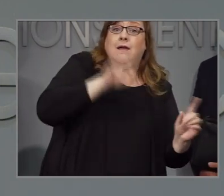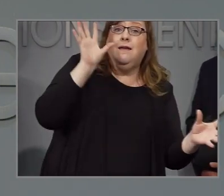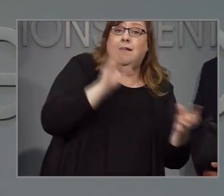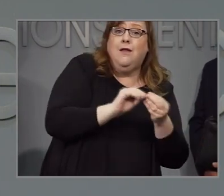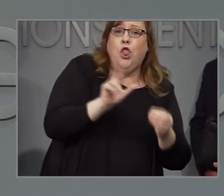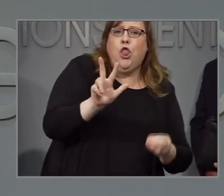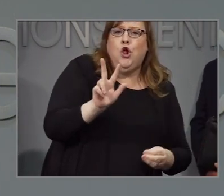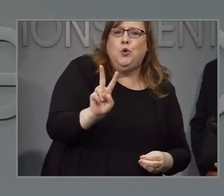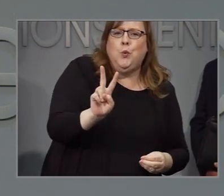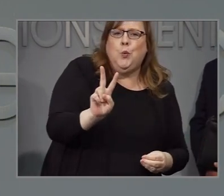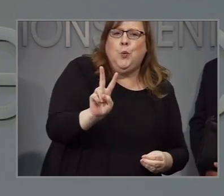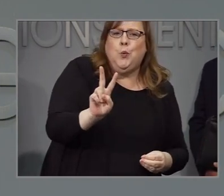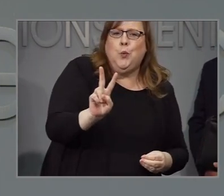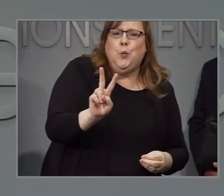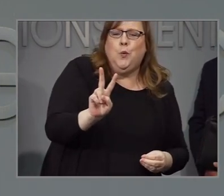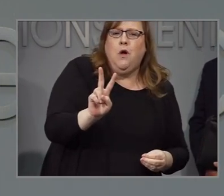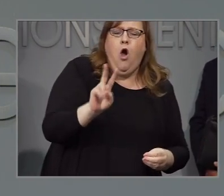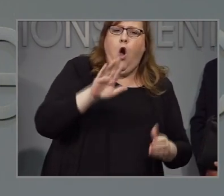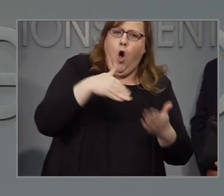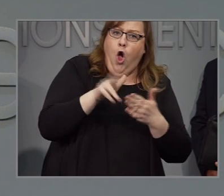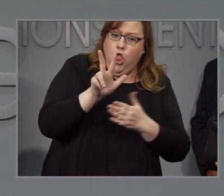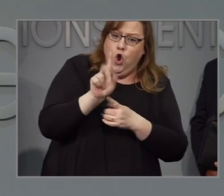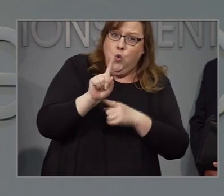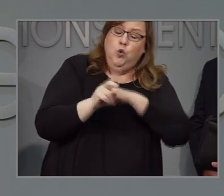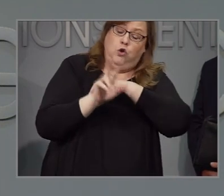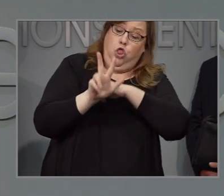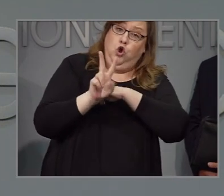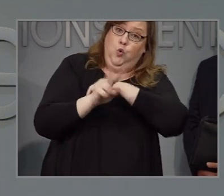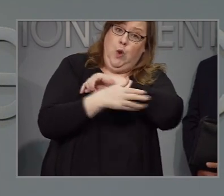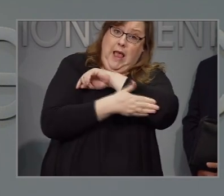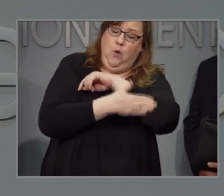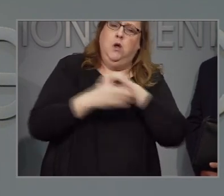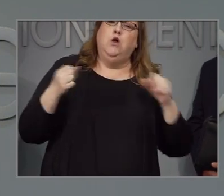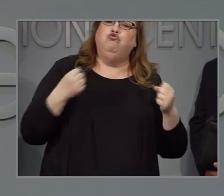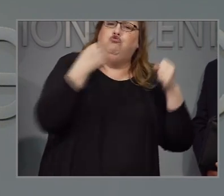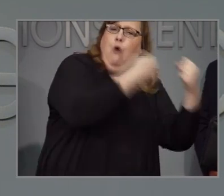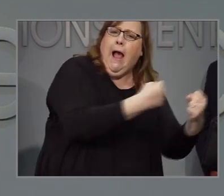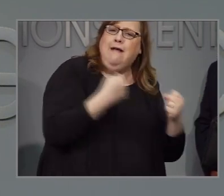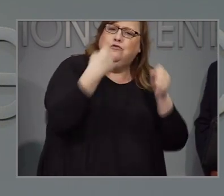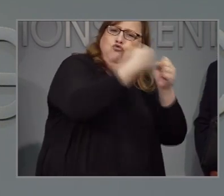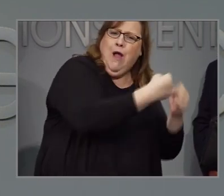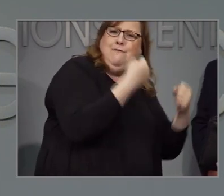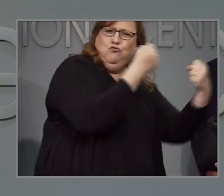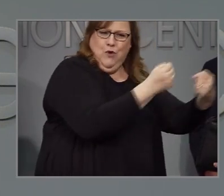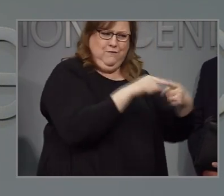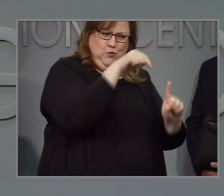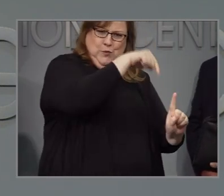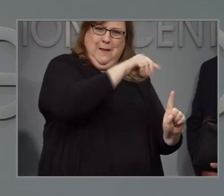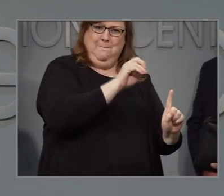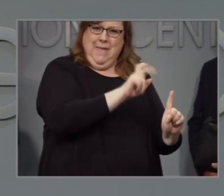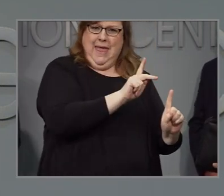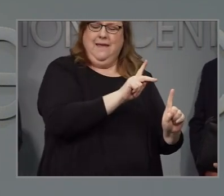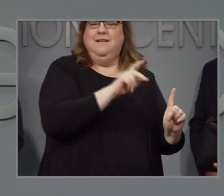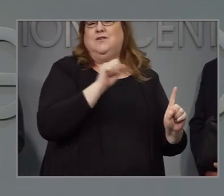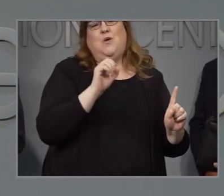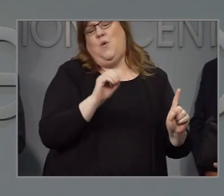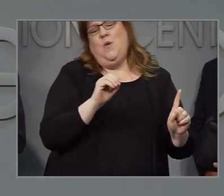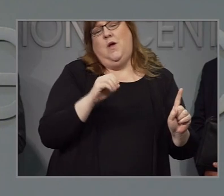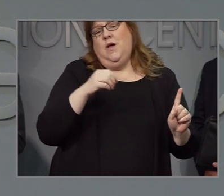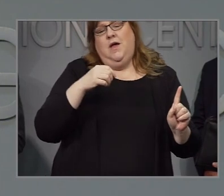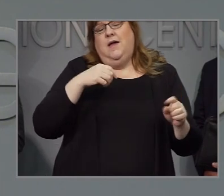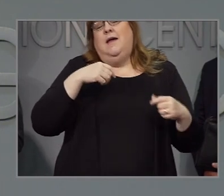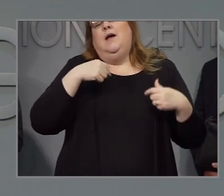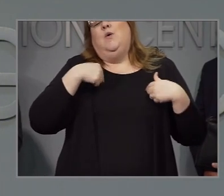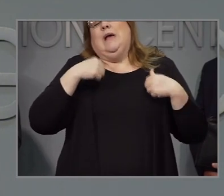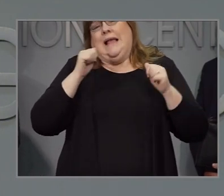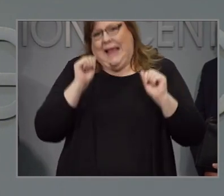challenging. But I do think a regional approach could be possible, but it has to be driven by that data-informed policy. Those are the kinds